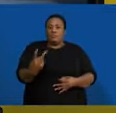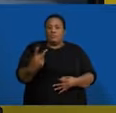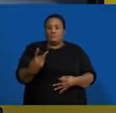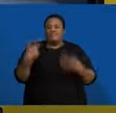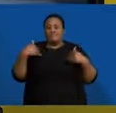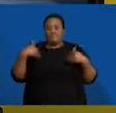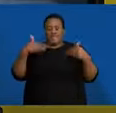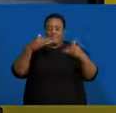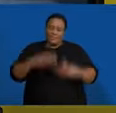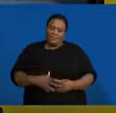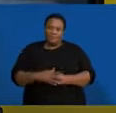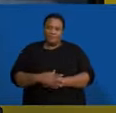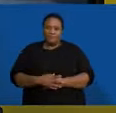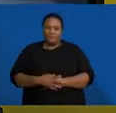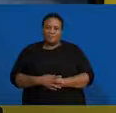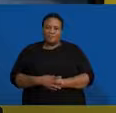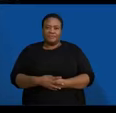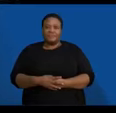jump right into it.